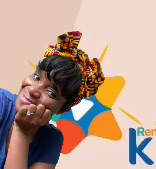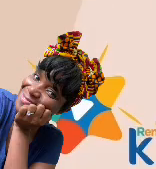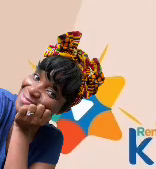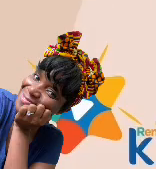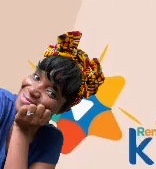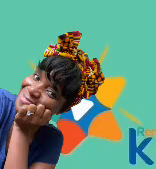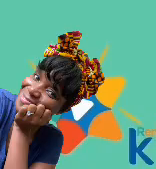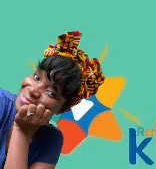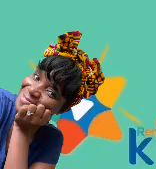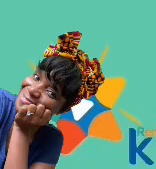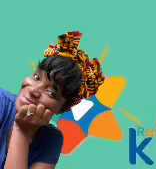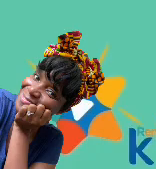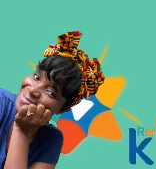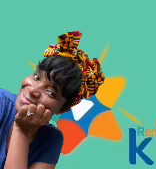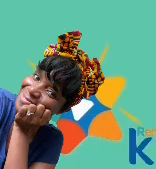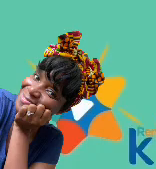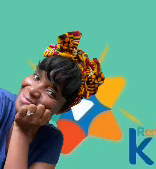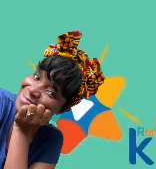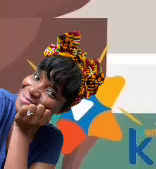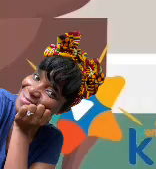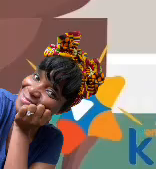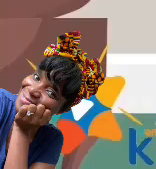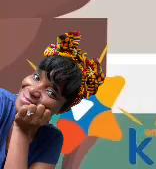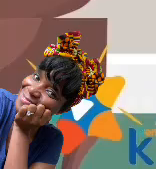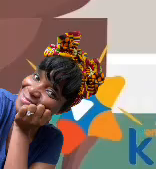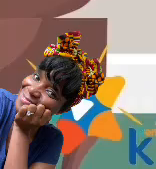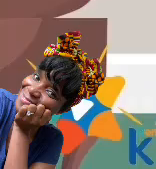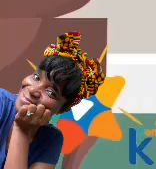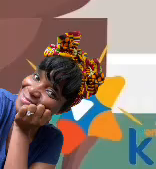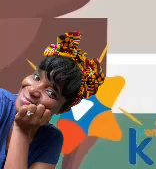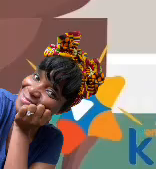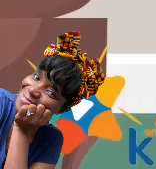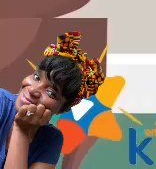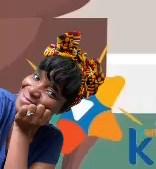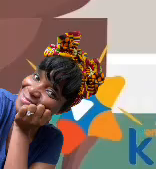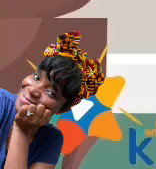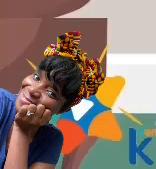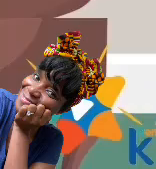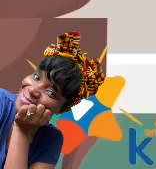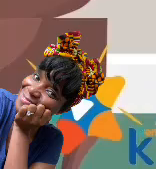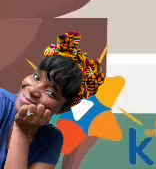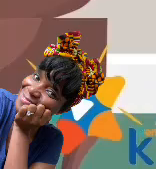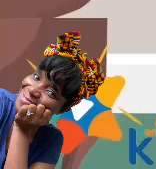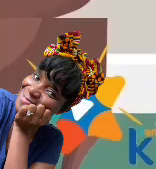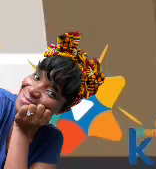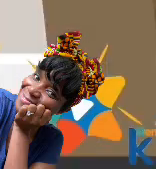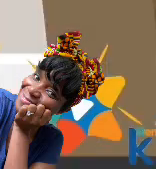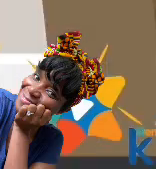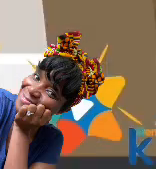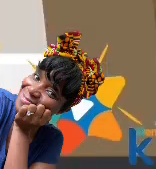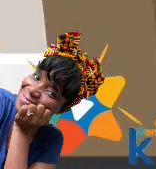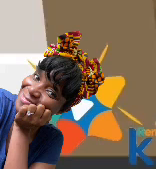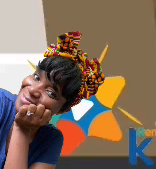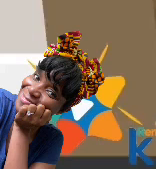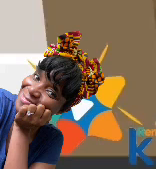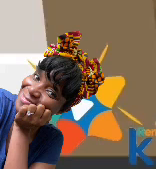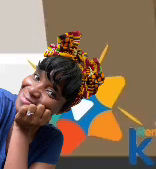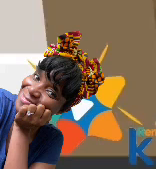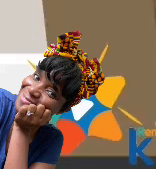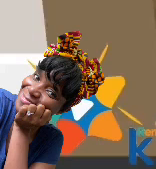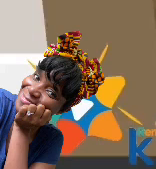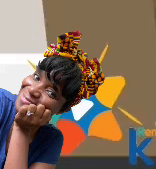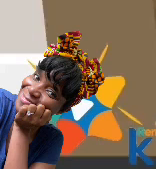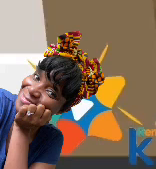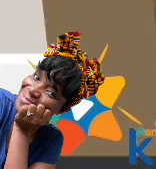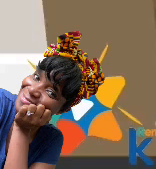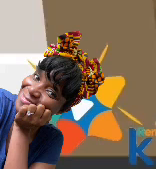worked hard, she didn't have enough money to help. Pratapa wished that she still had a father. She prayed, "Dear God,